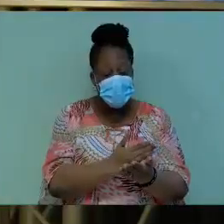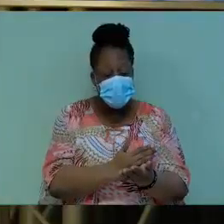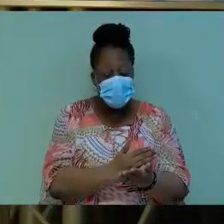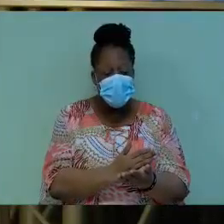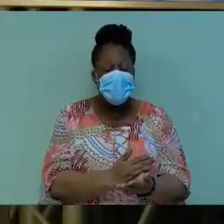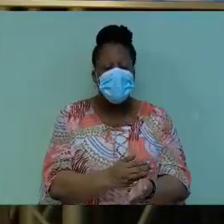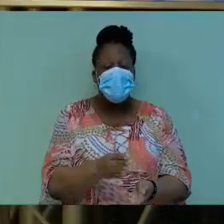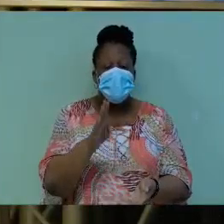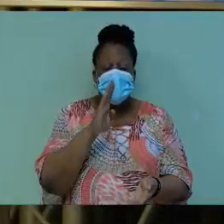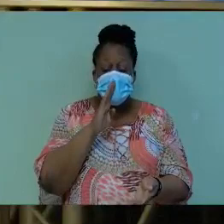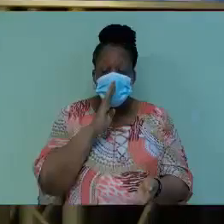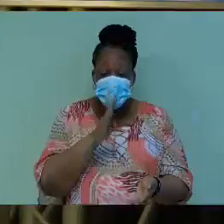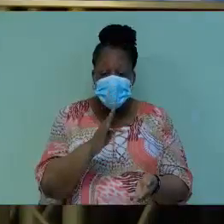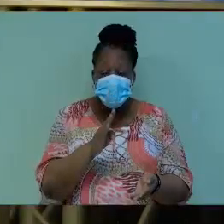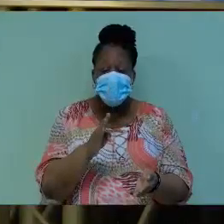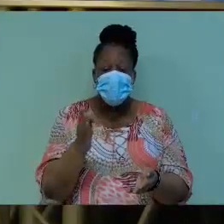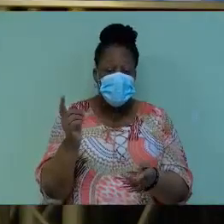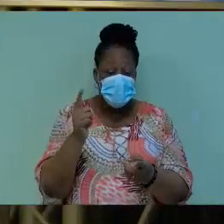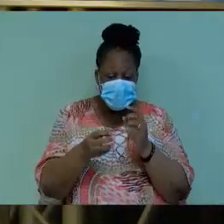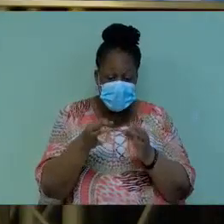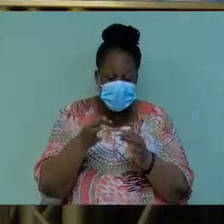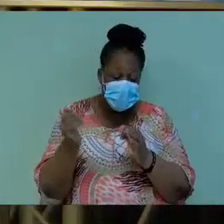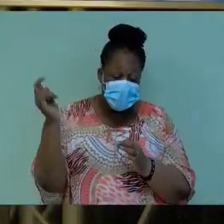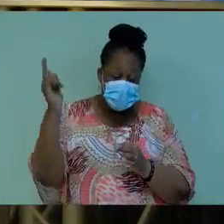be going to a